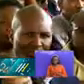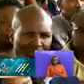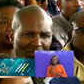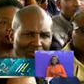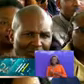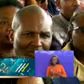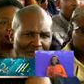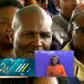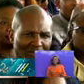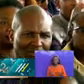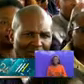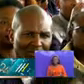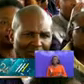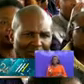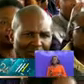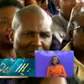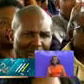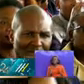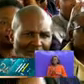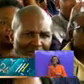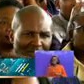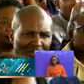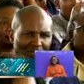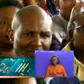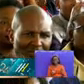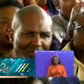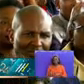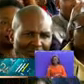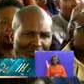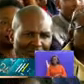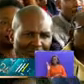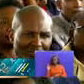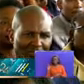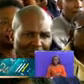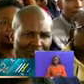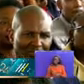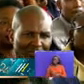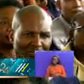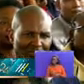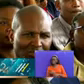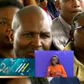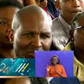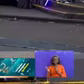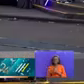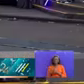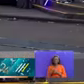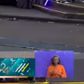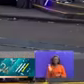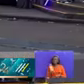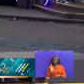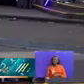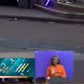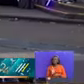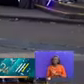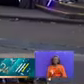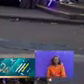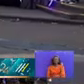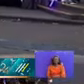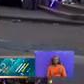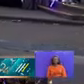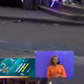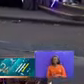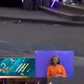that's why we don't see the moves of God In Our Generation so there is a lot of perversion is it a fact perversion is the order of the